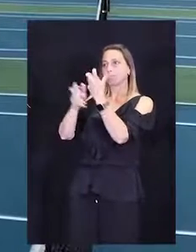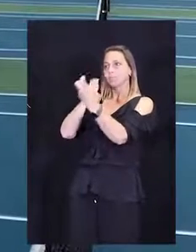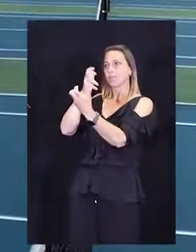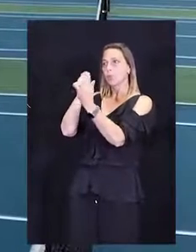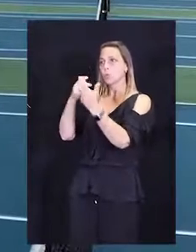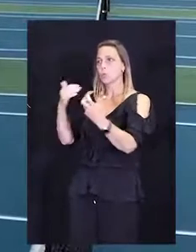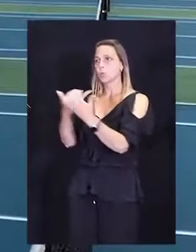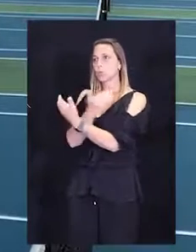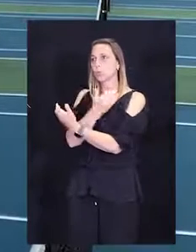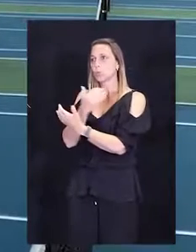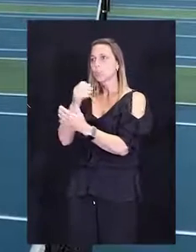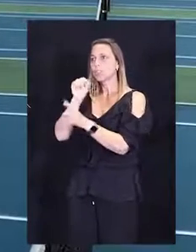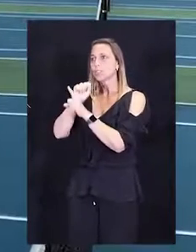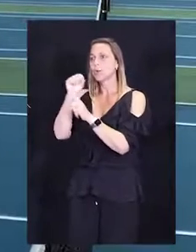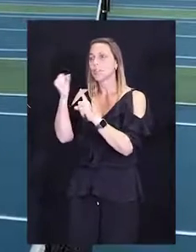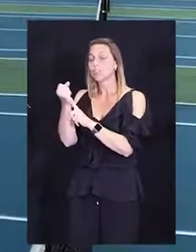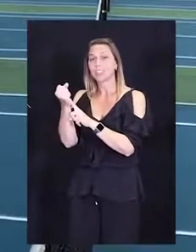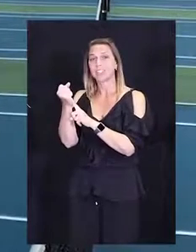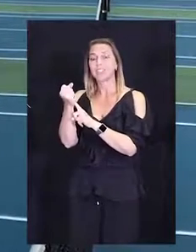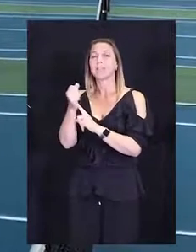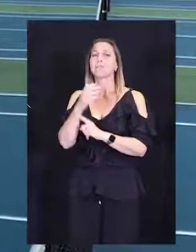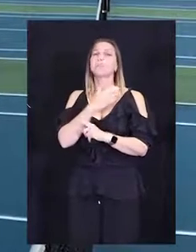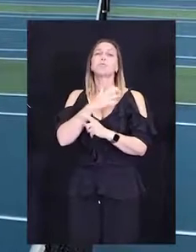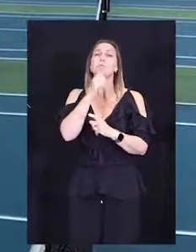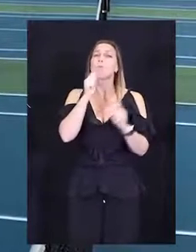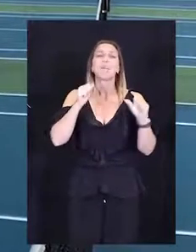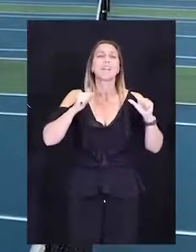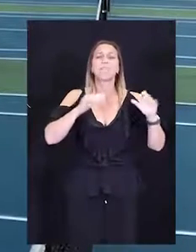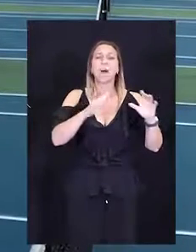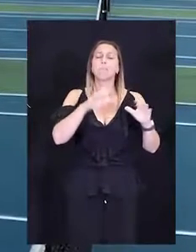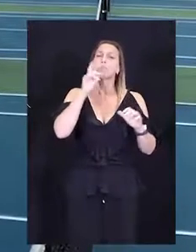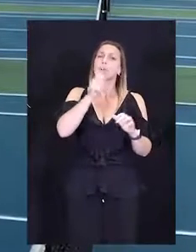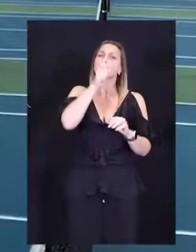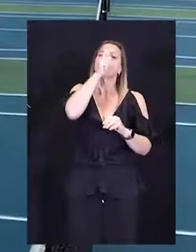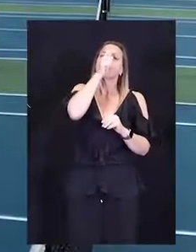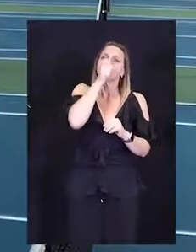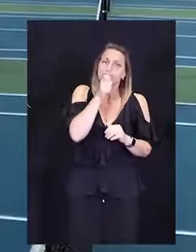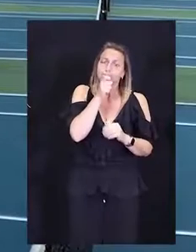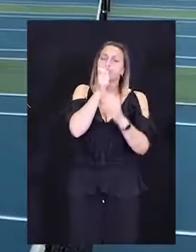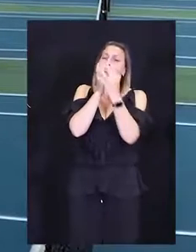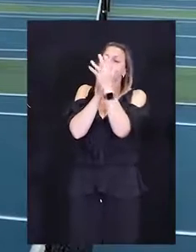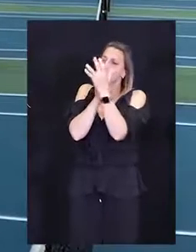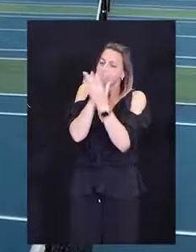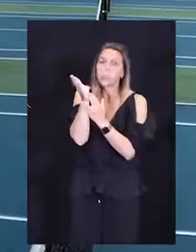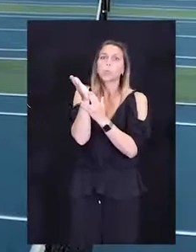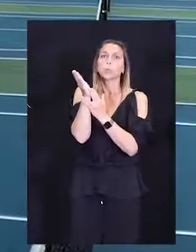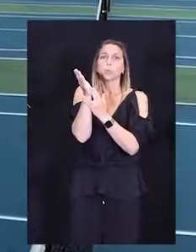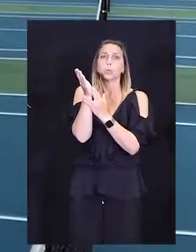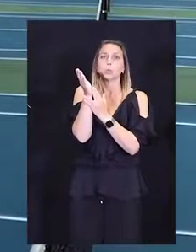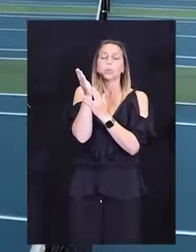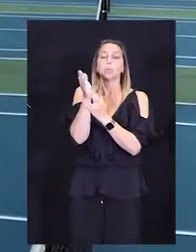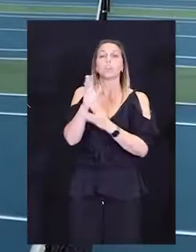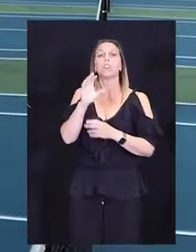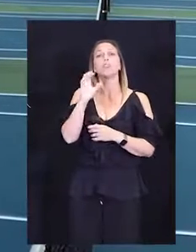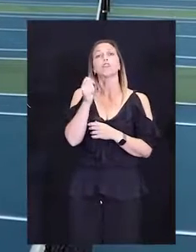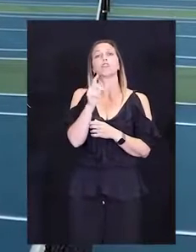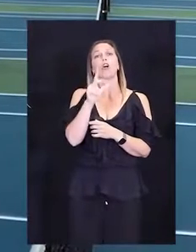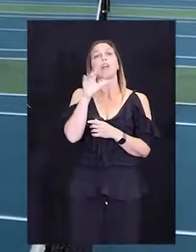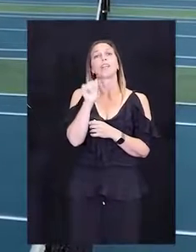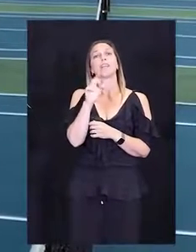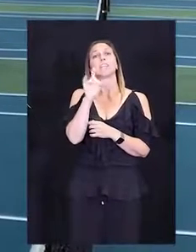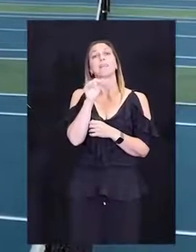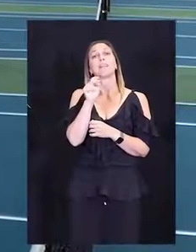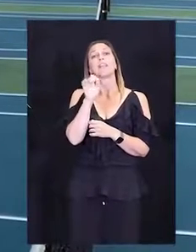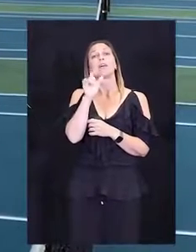settings. Do not allow a roadblock to become an endpoint. Rather, consider it a new route to your destination. As Charlie